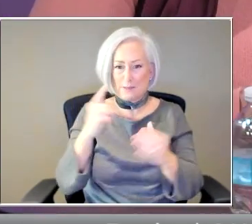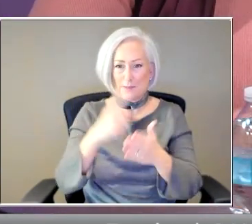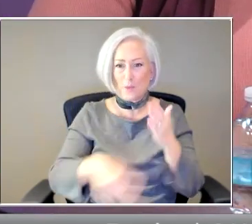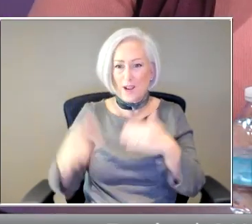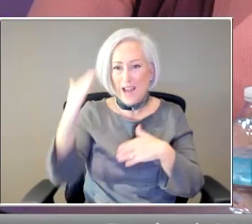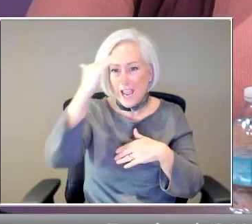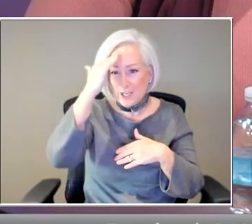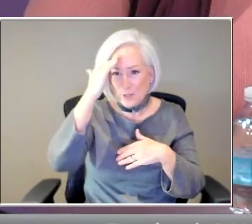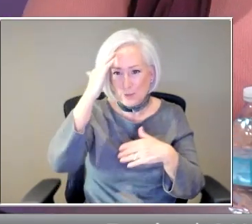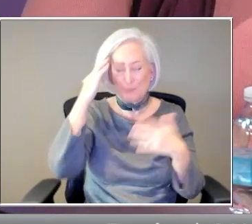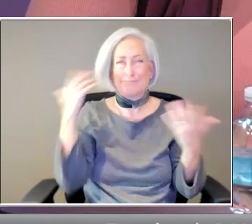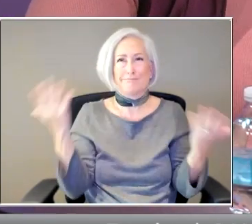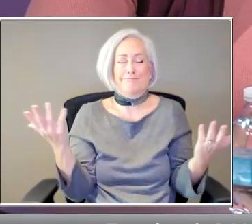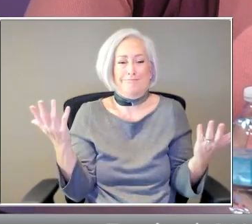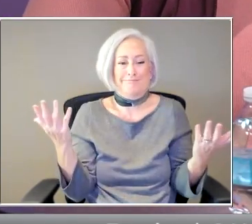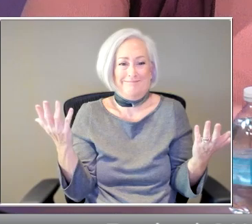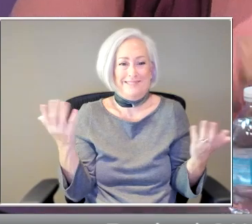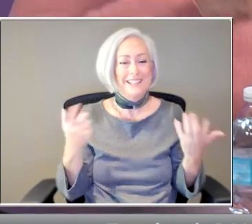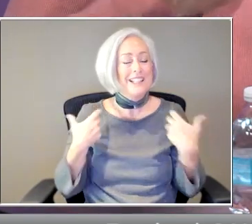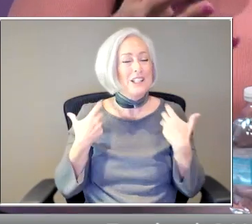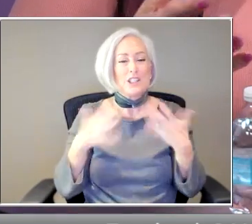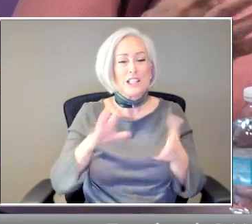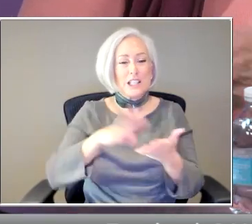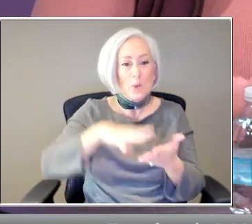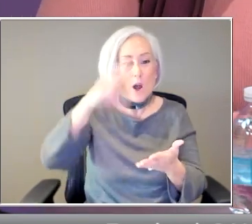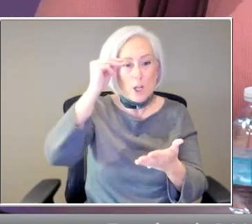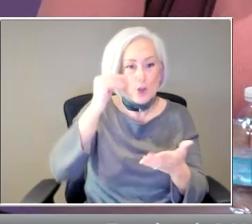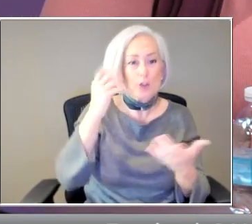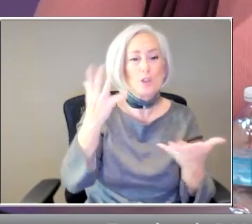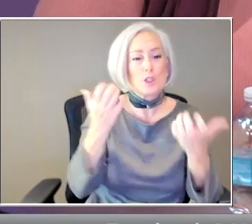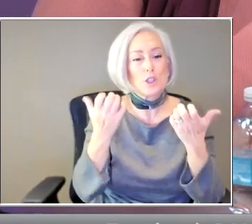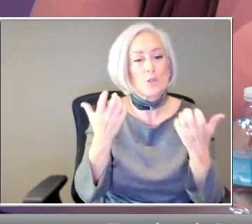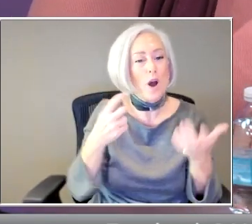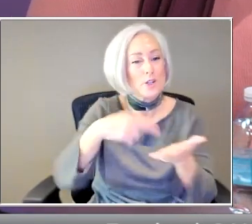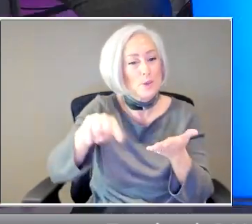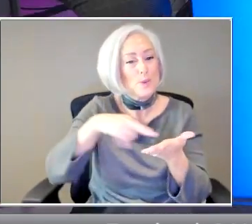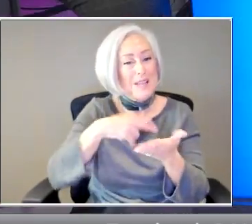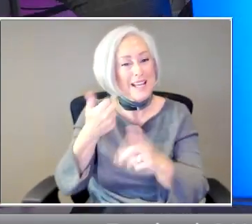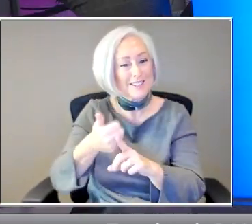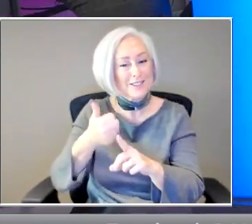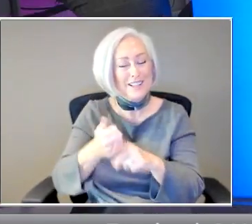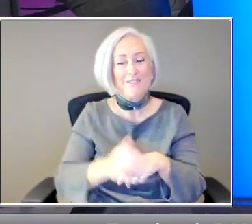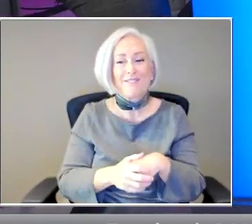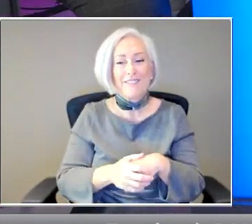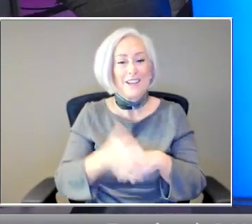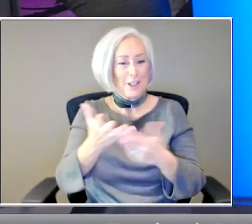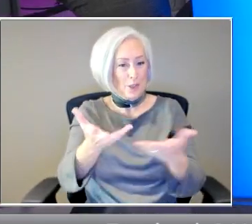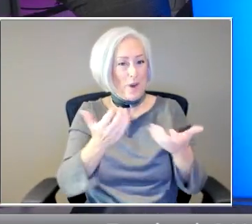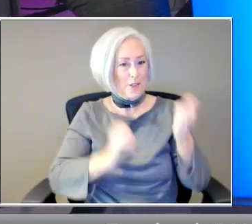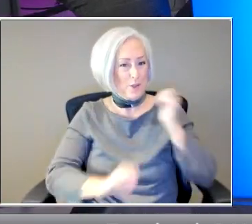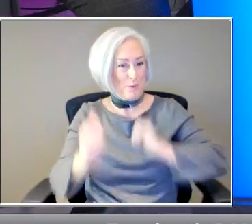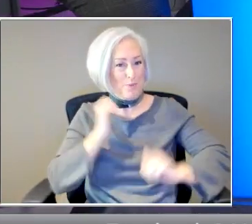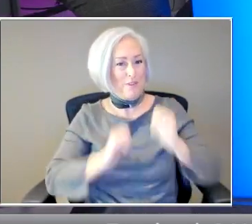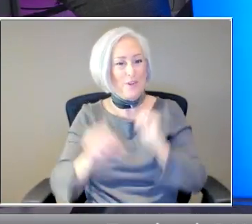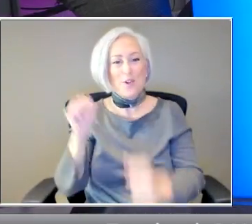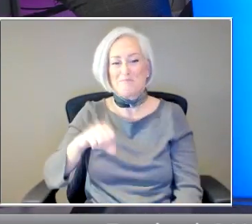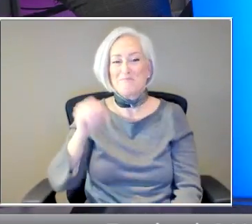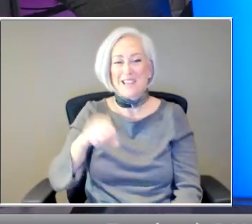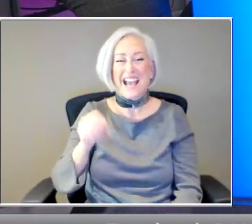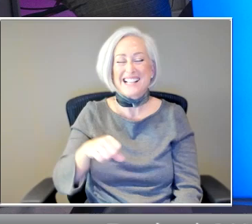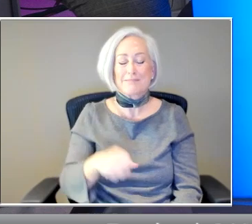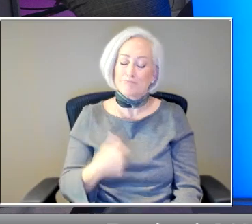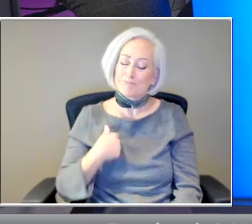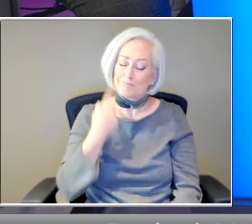So, you know, she didn't want to learn; she wanted to dance. Right. Did you wanted to perform? Yeah. Yeah. Yeah, Be I my can own see that. person. Just be